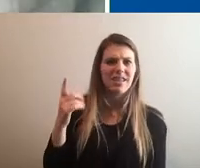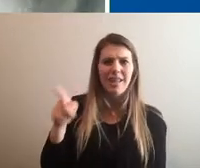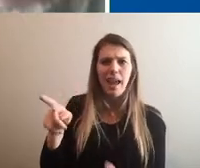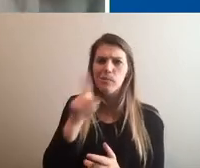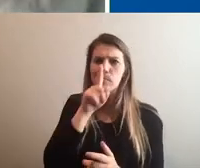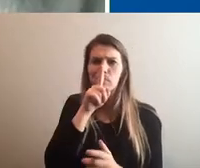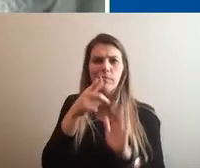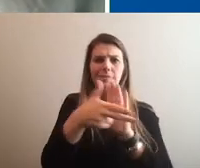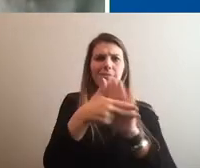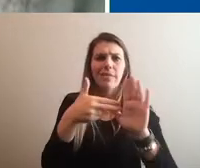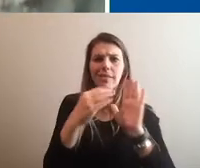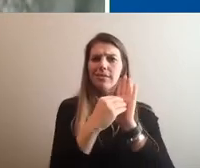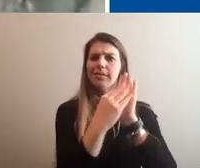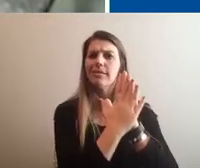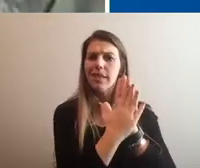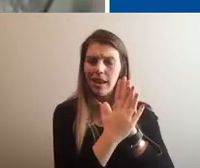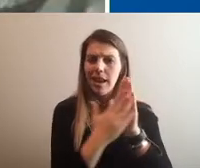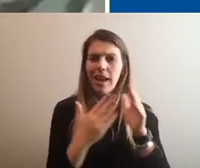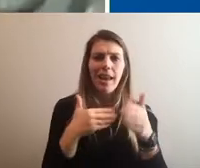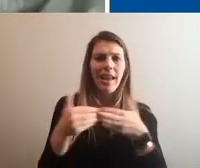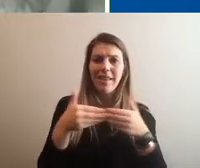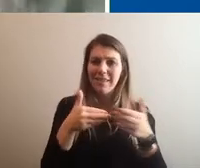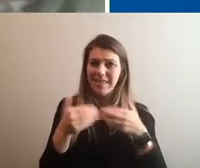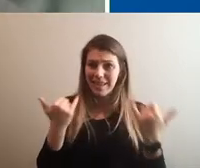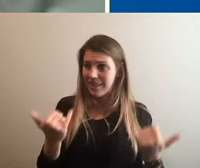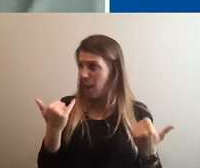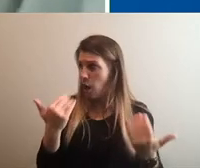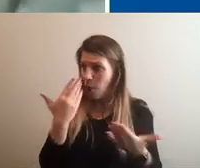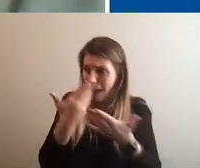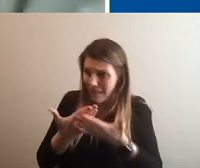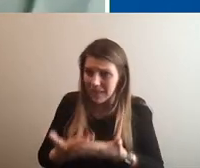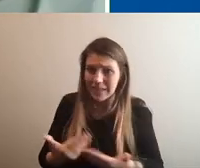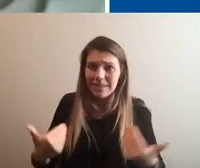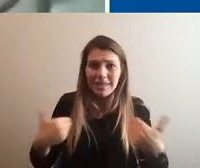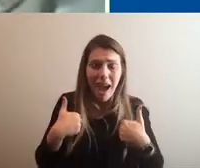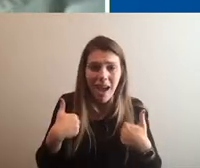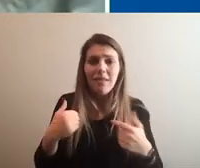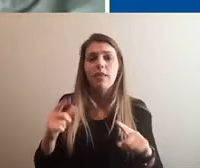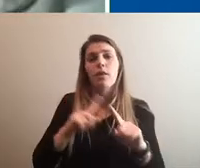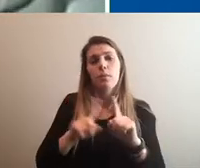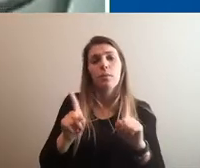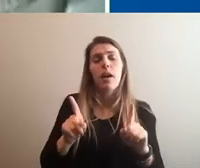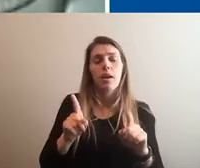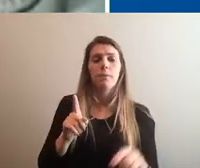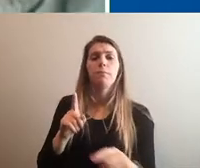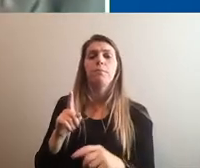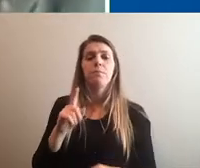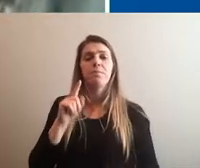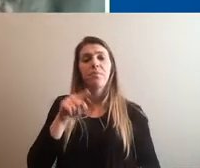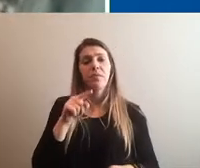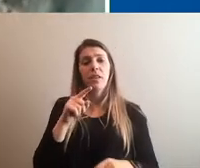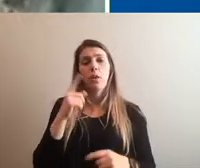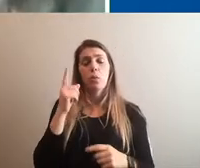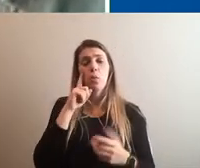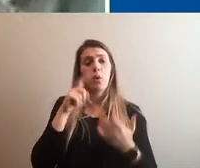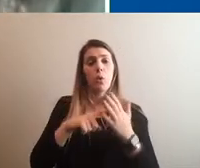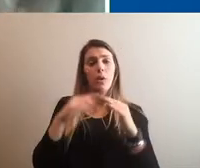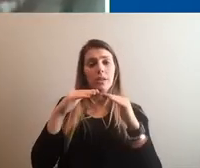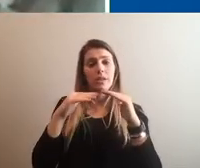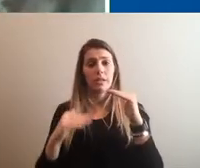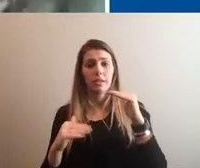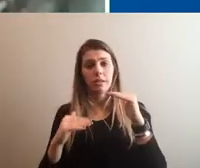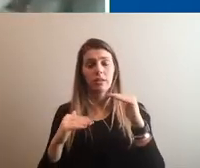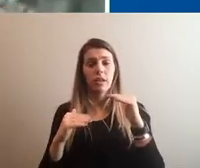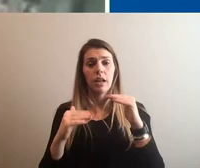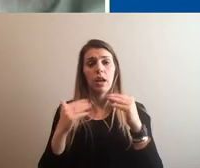list, even now, in spite of all the evidence. But the other kind of area where disparities have been enhanced, and this is something that's very